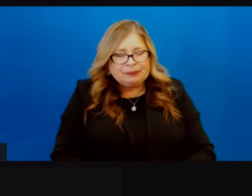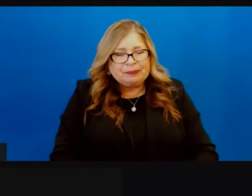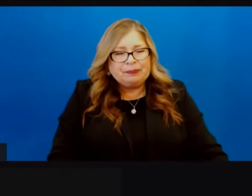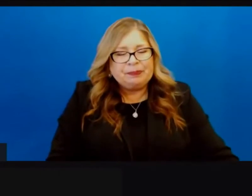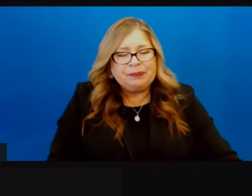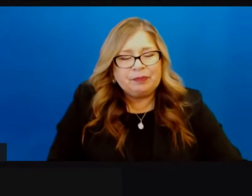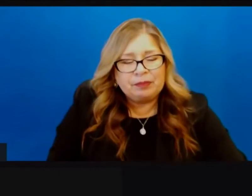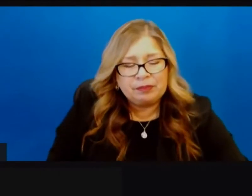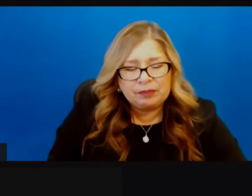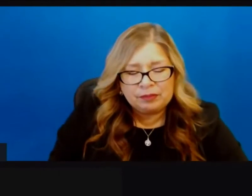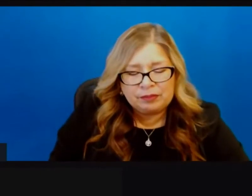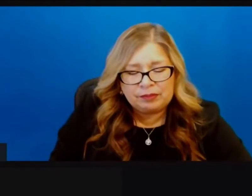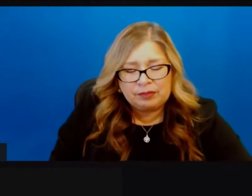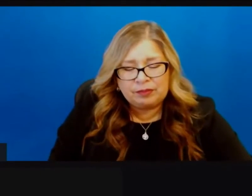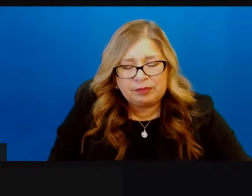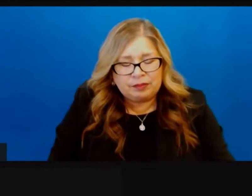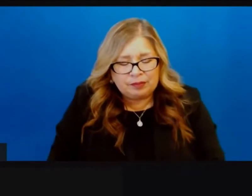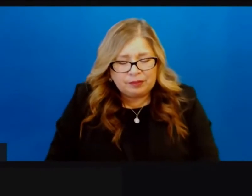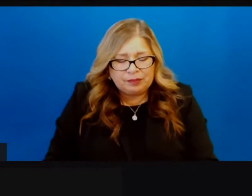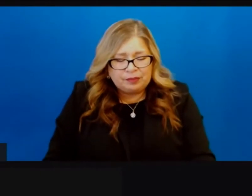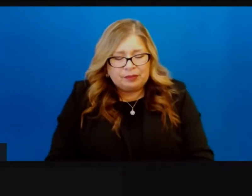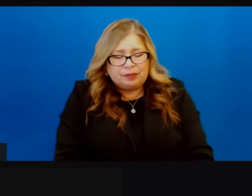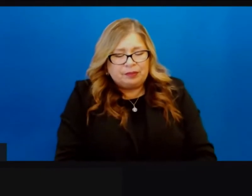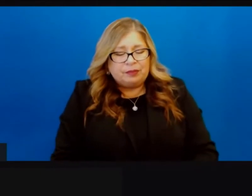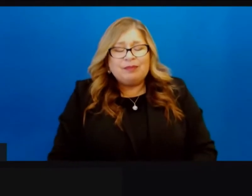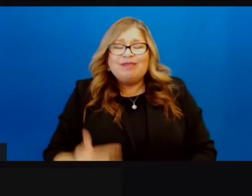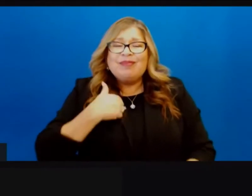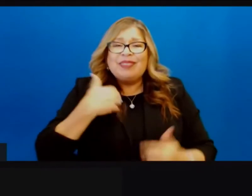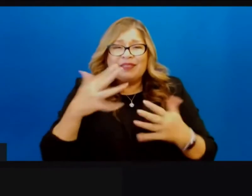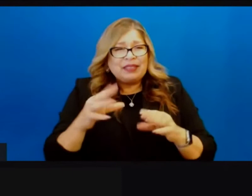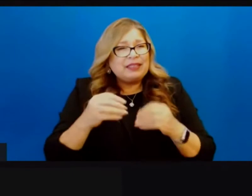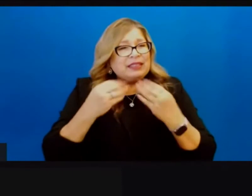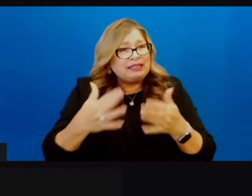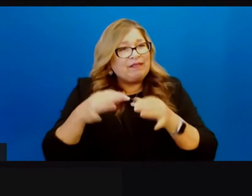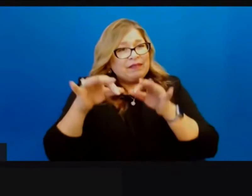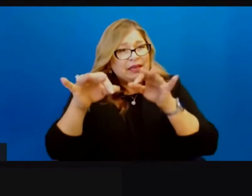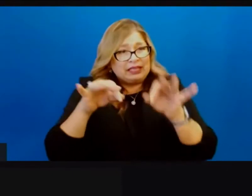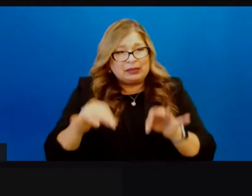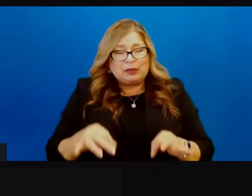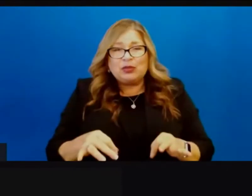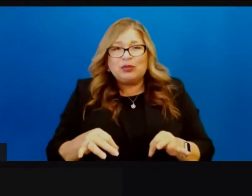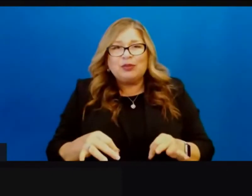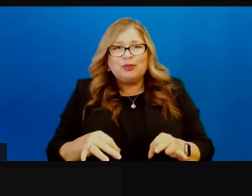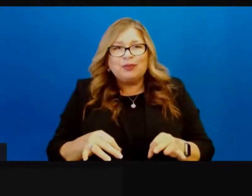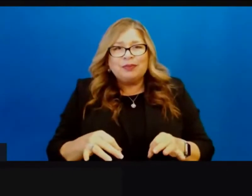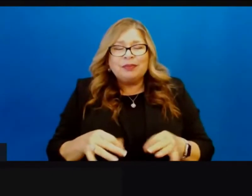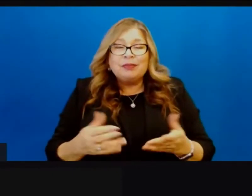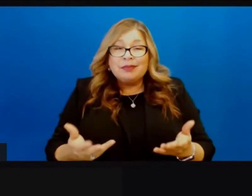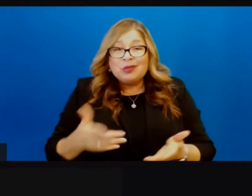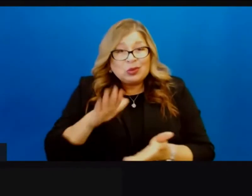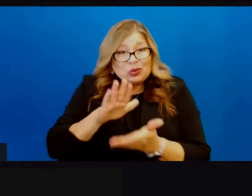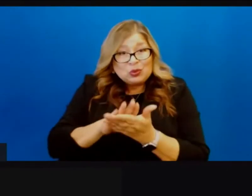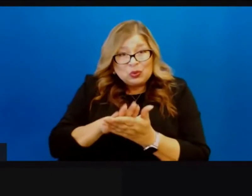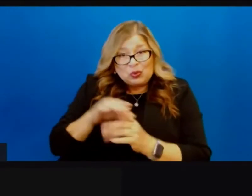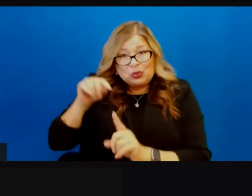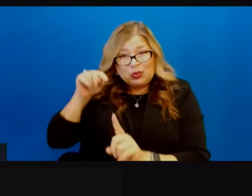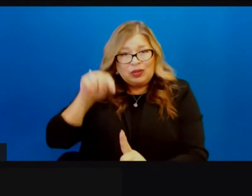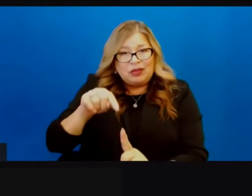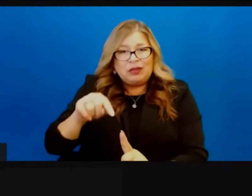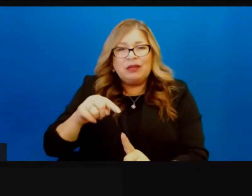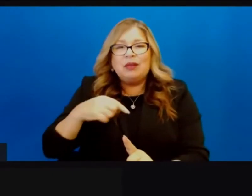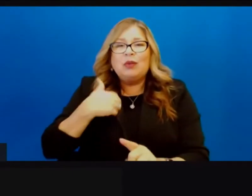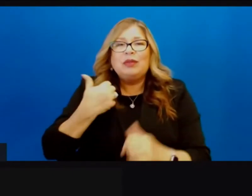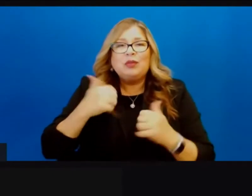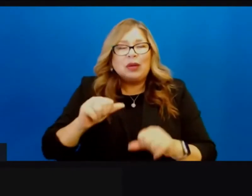the explanation is the one that I gave already, that schools are a place where we try to create a